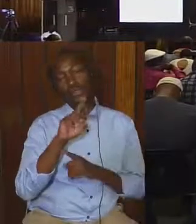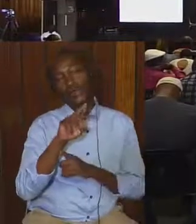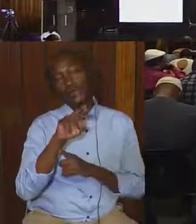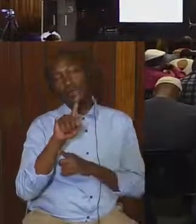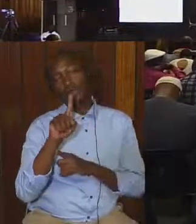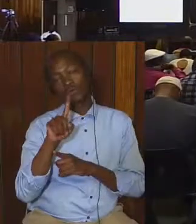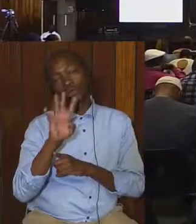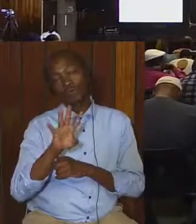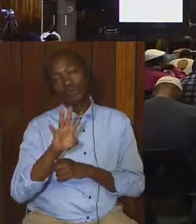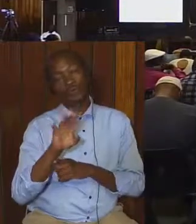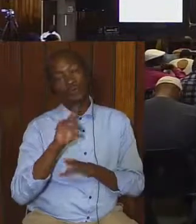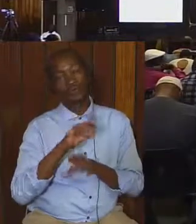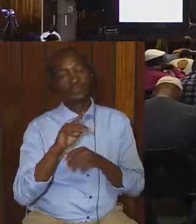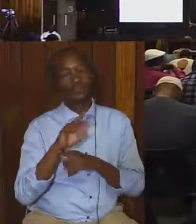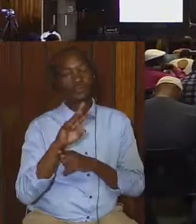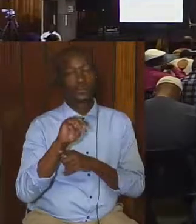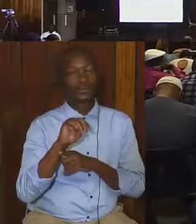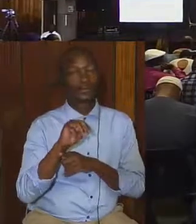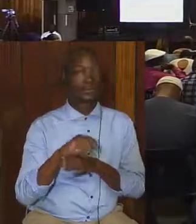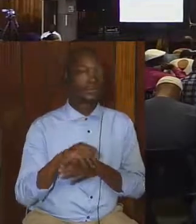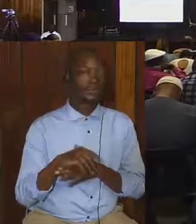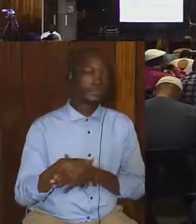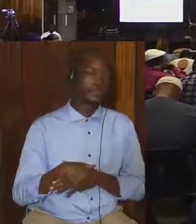R114 in Muldersdrift.